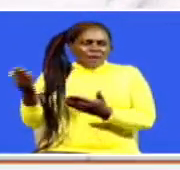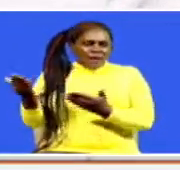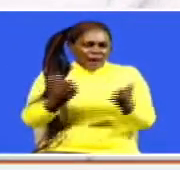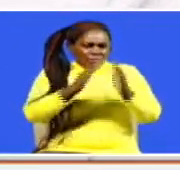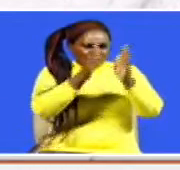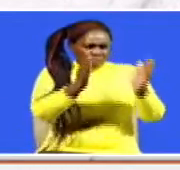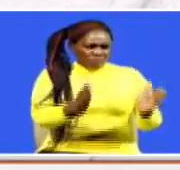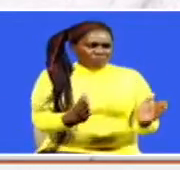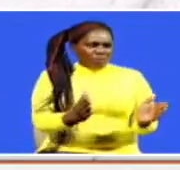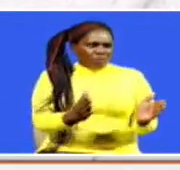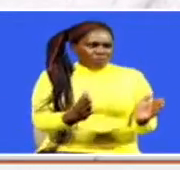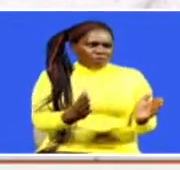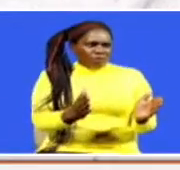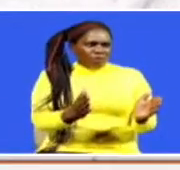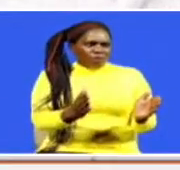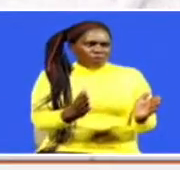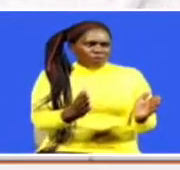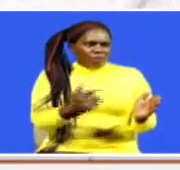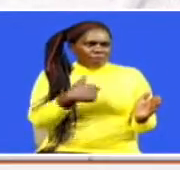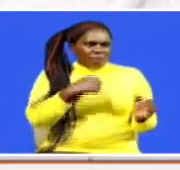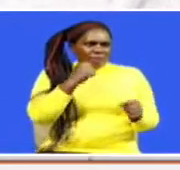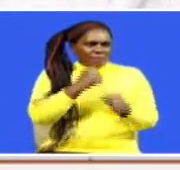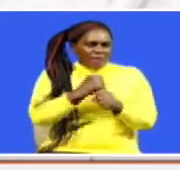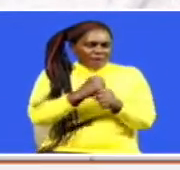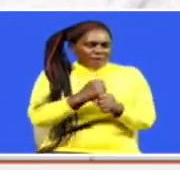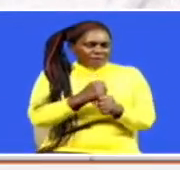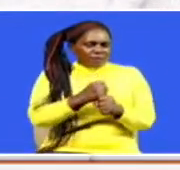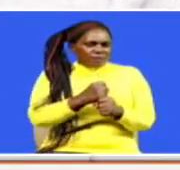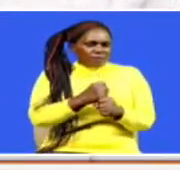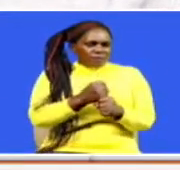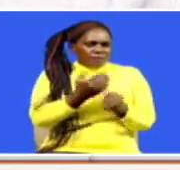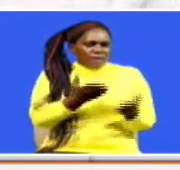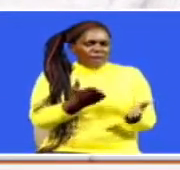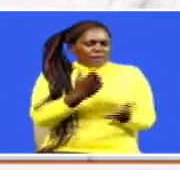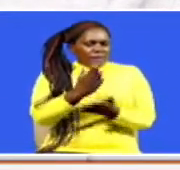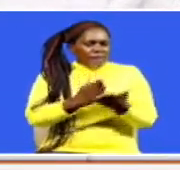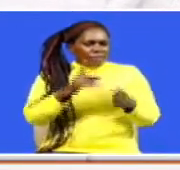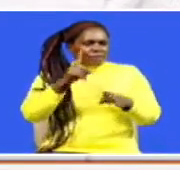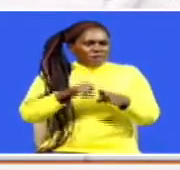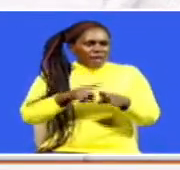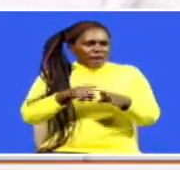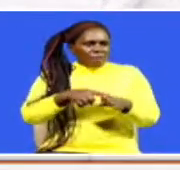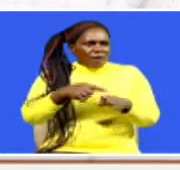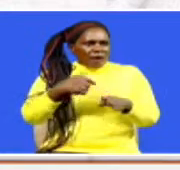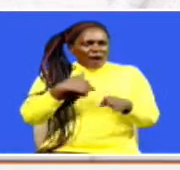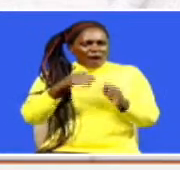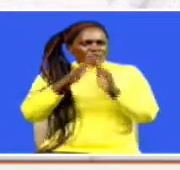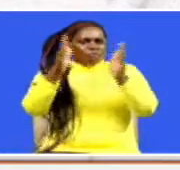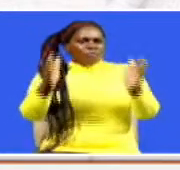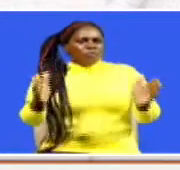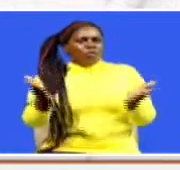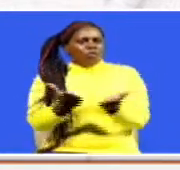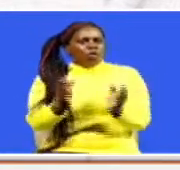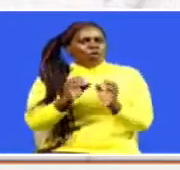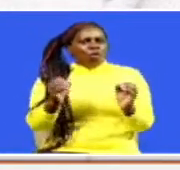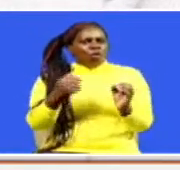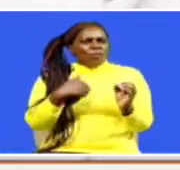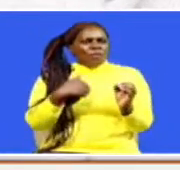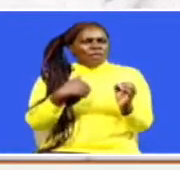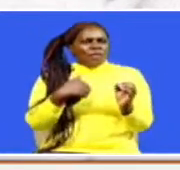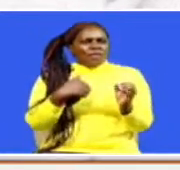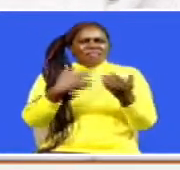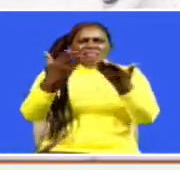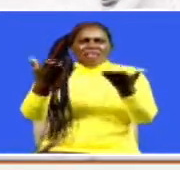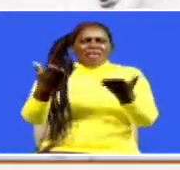mizinga. Diyotegenese ya sali hapo. Sasa saigine niko na upungufu wa mizinga. Sasa naweka hewani